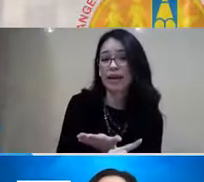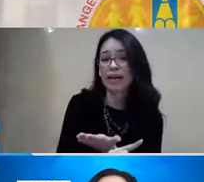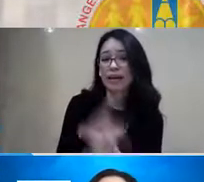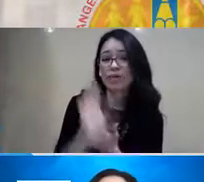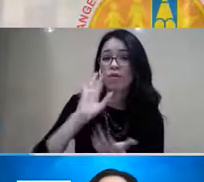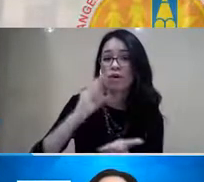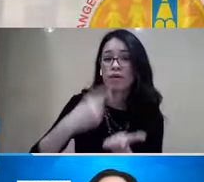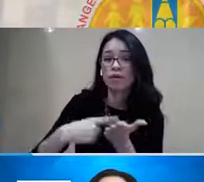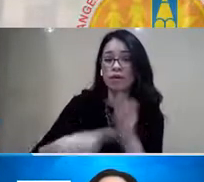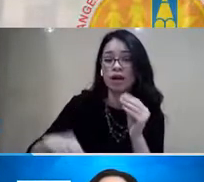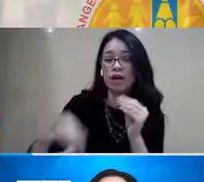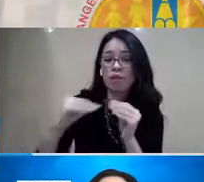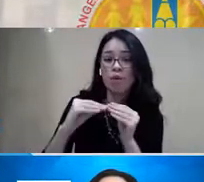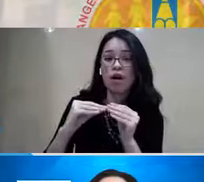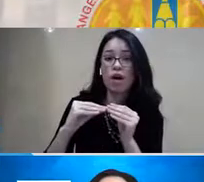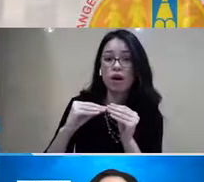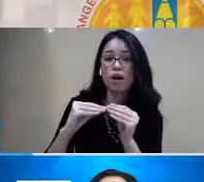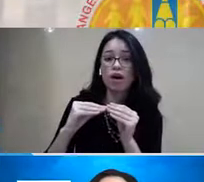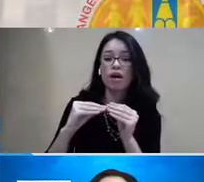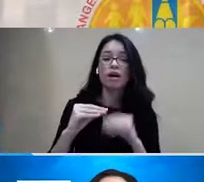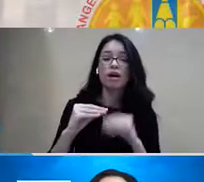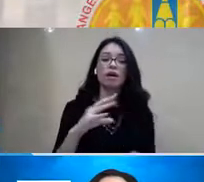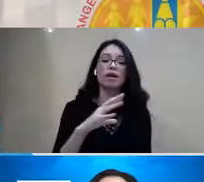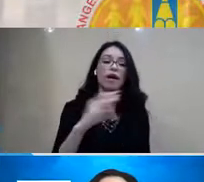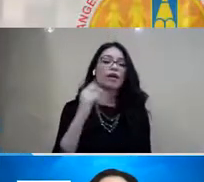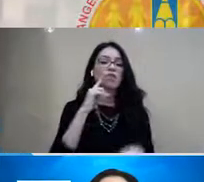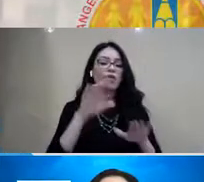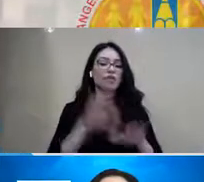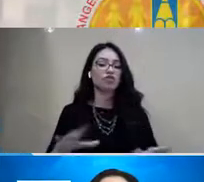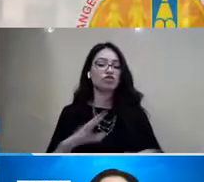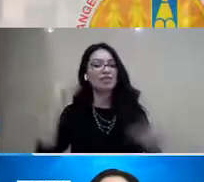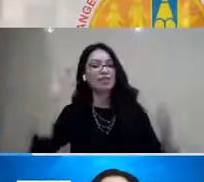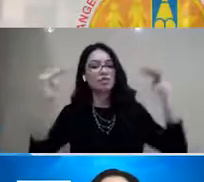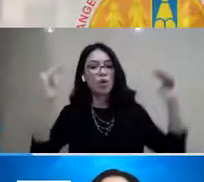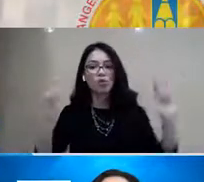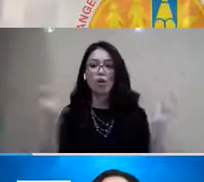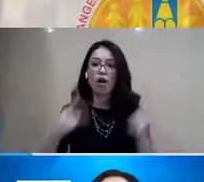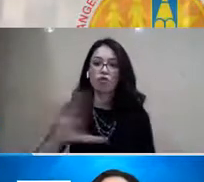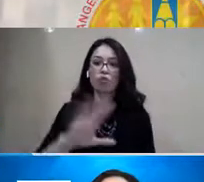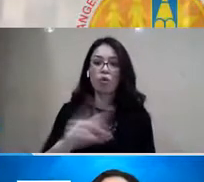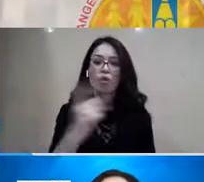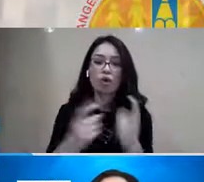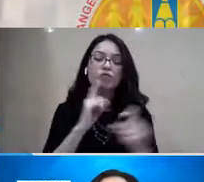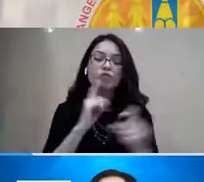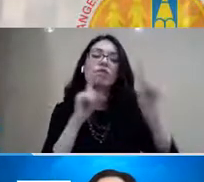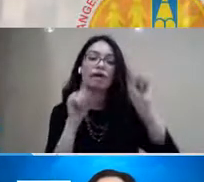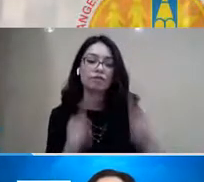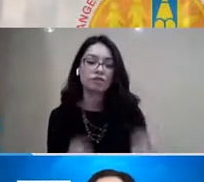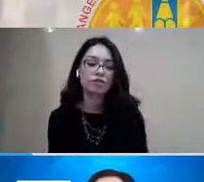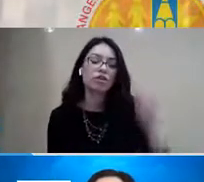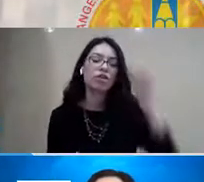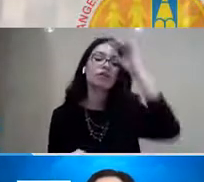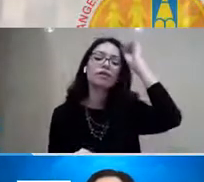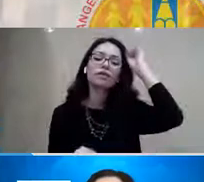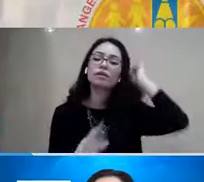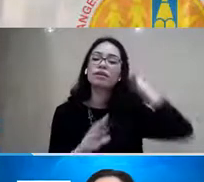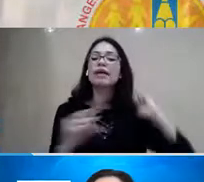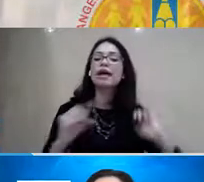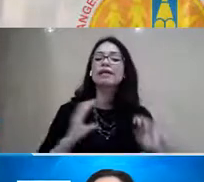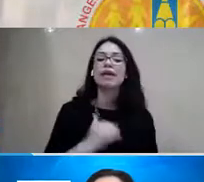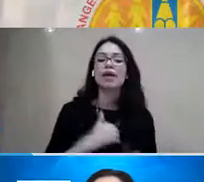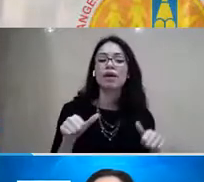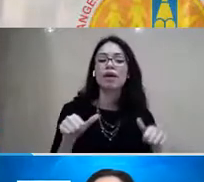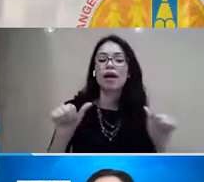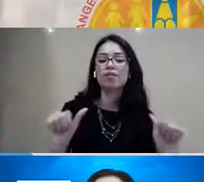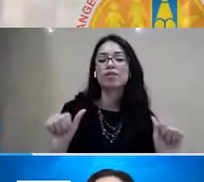serve. Children and adults, no questions asked. That is the largest food relief effort in the nation's history, I